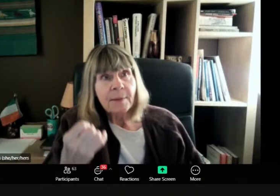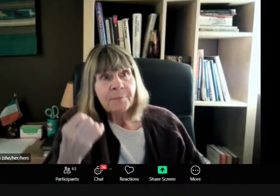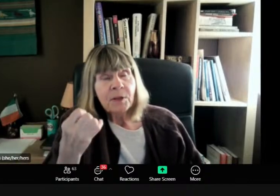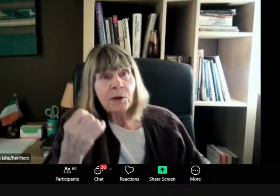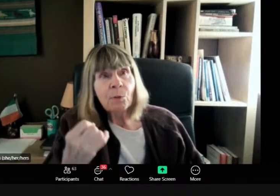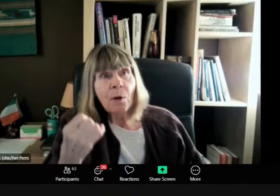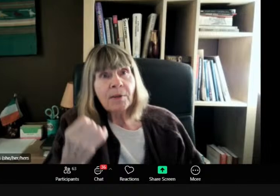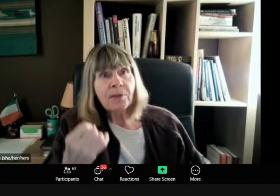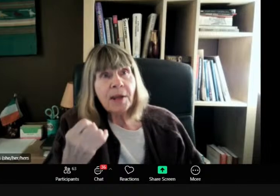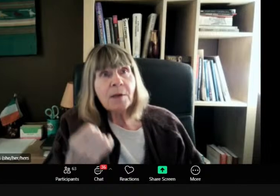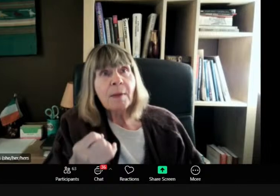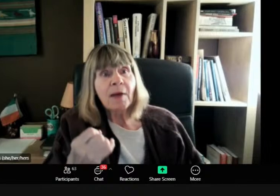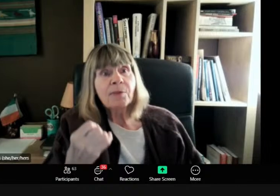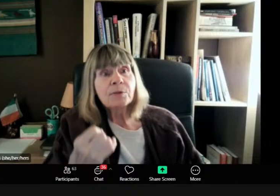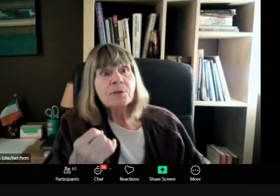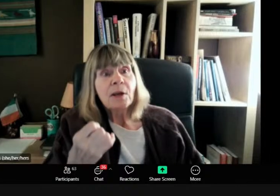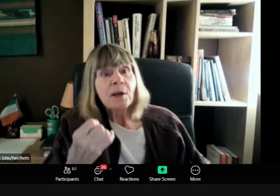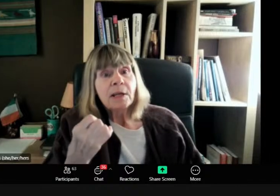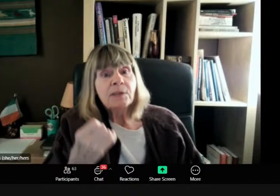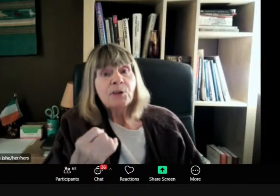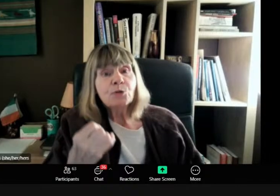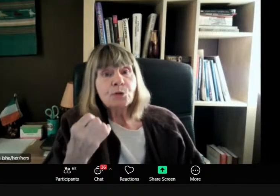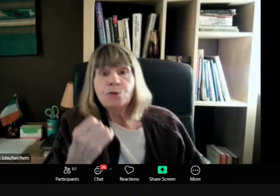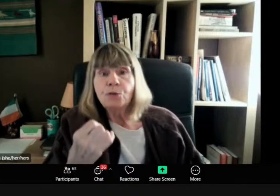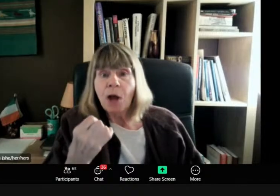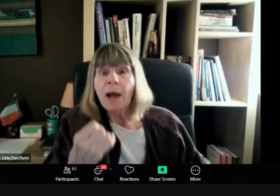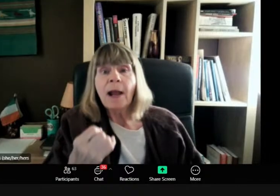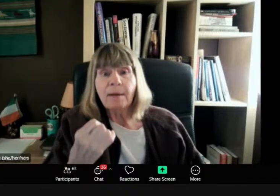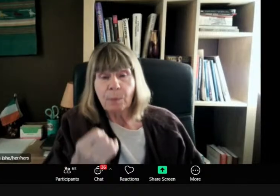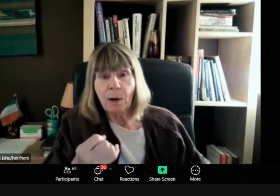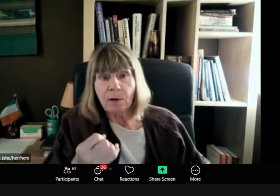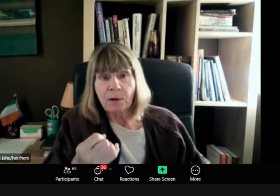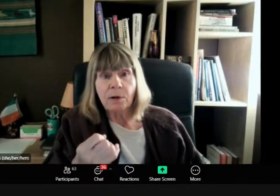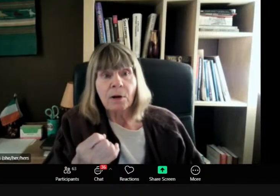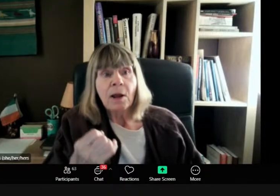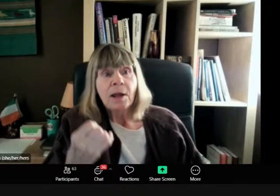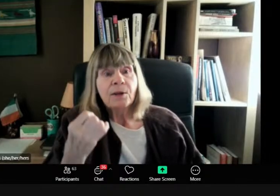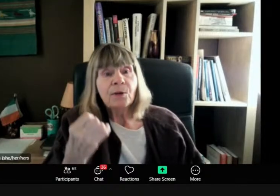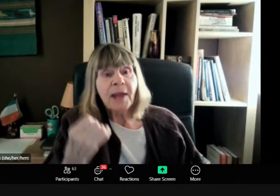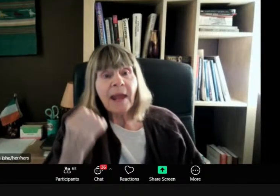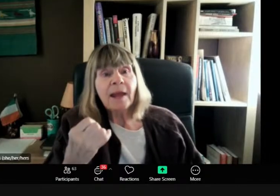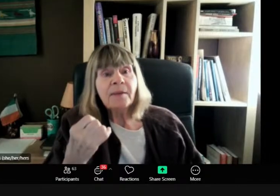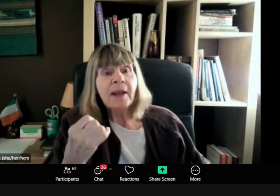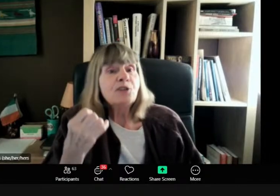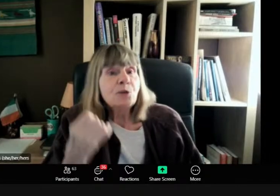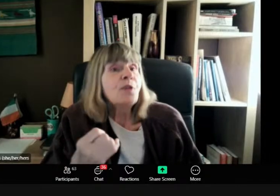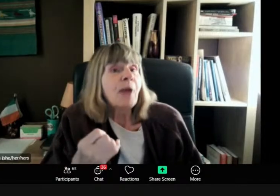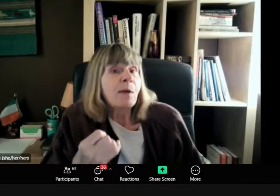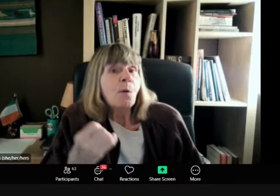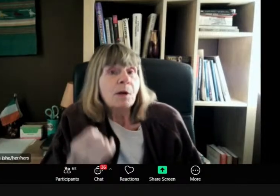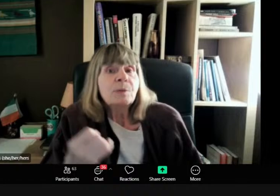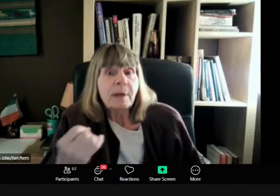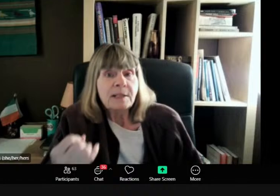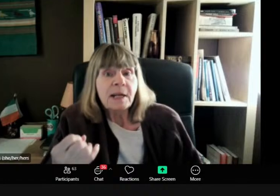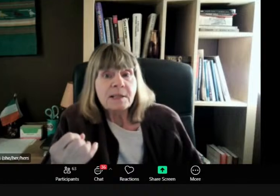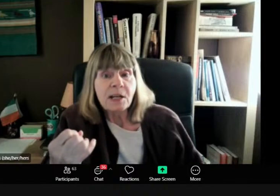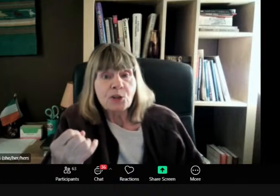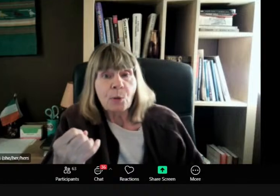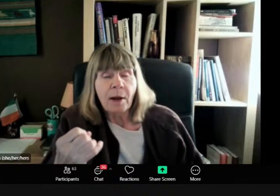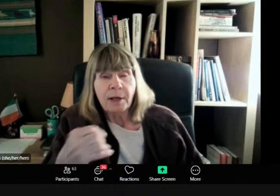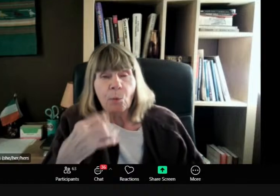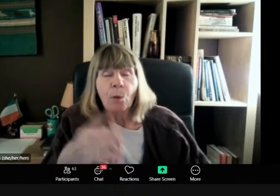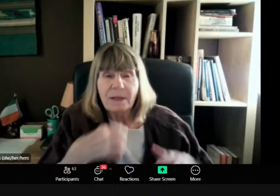comments, we want to think about those individuals who do not have a partner. Do they want to